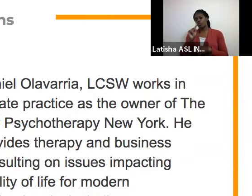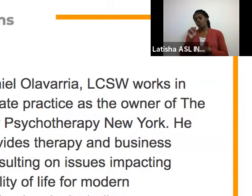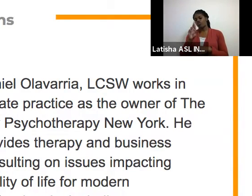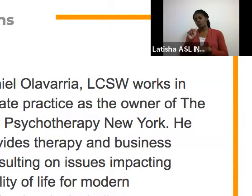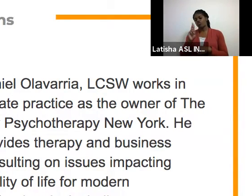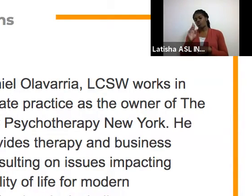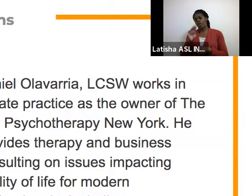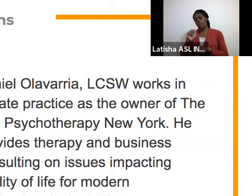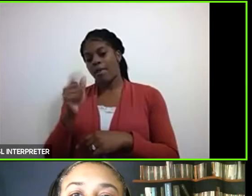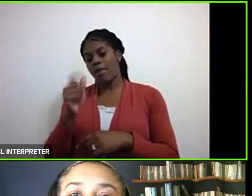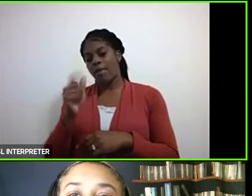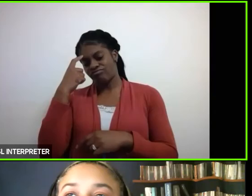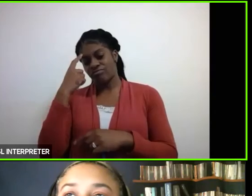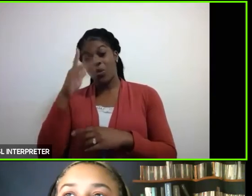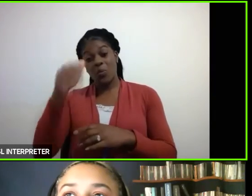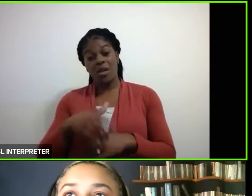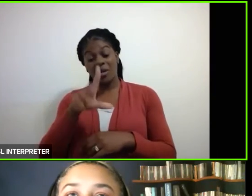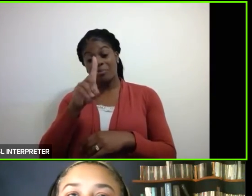Daniel.